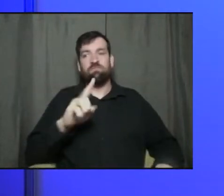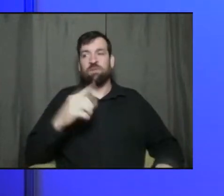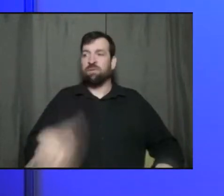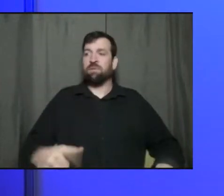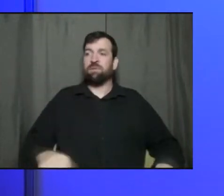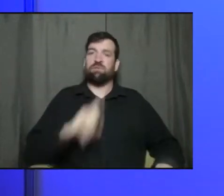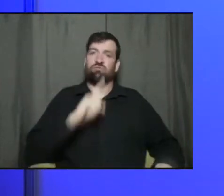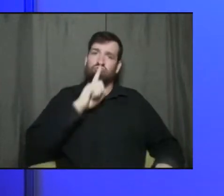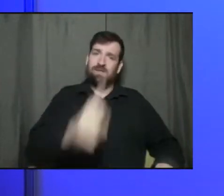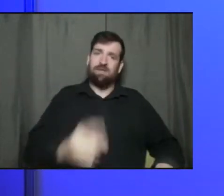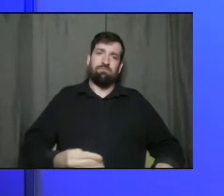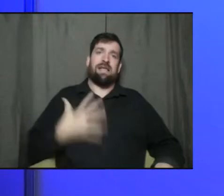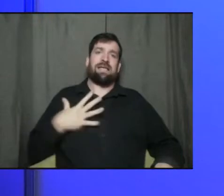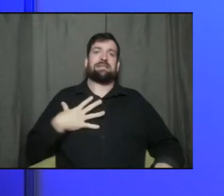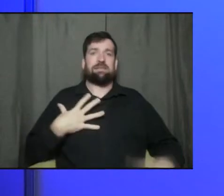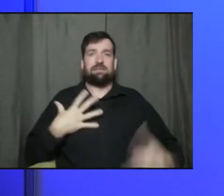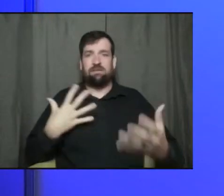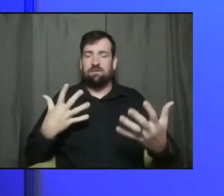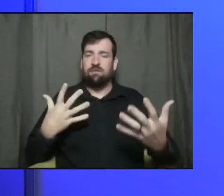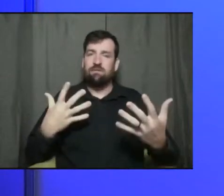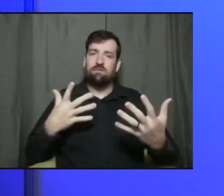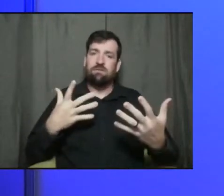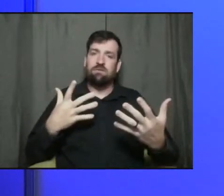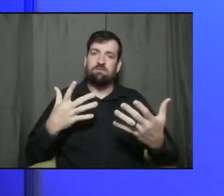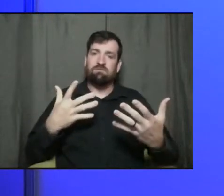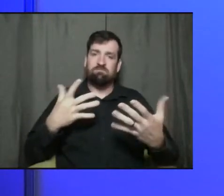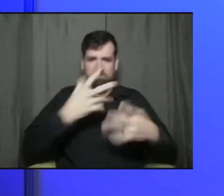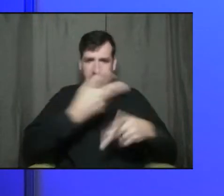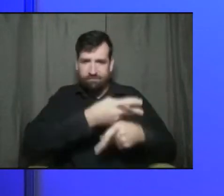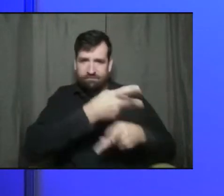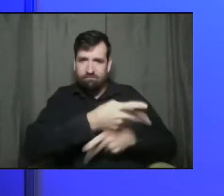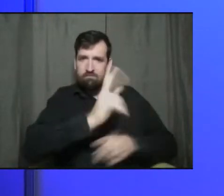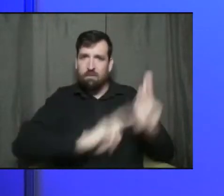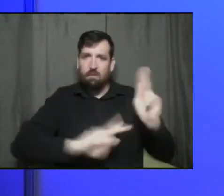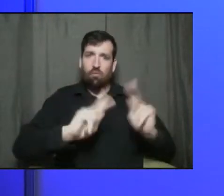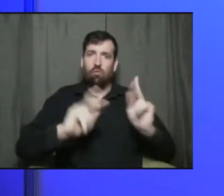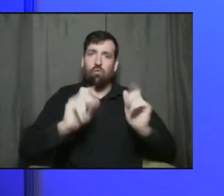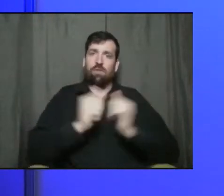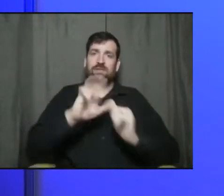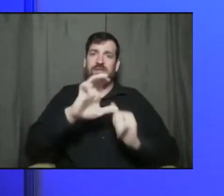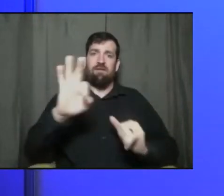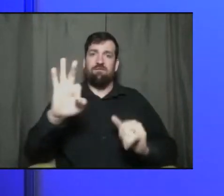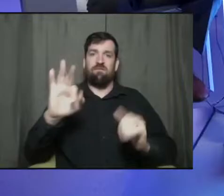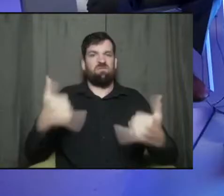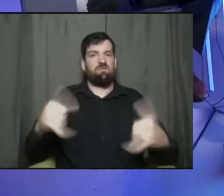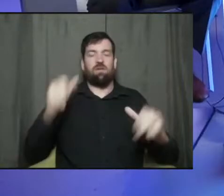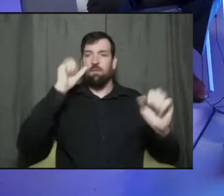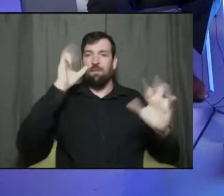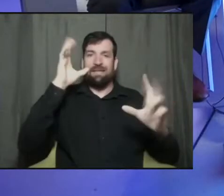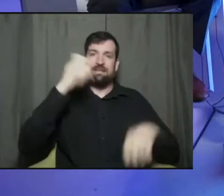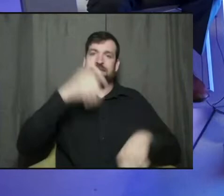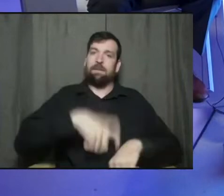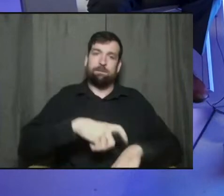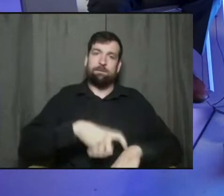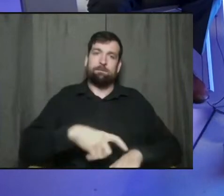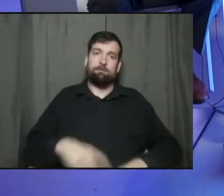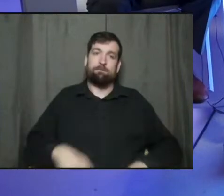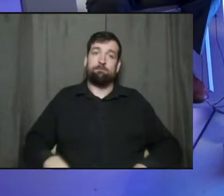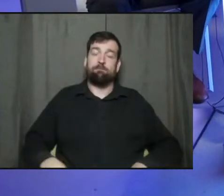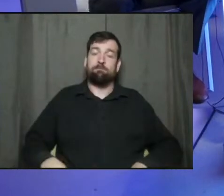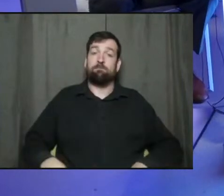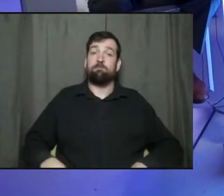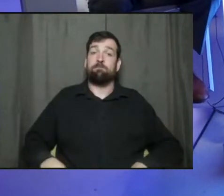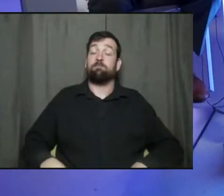to practice medicine and care for people with CF during such an amazing time. As we wind down the